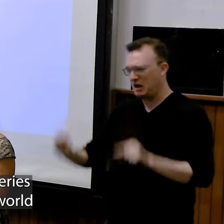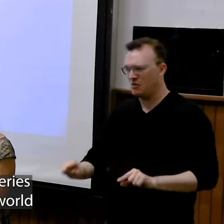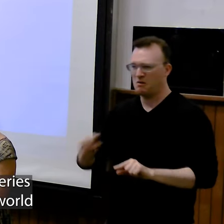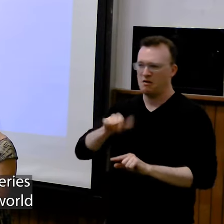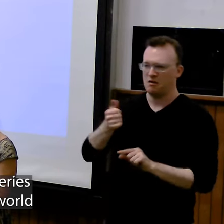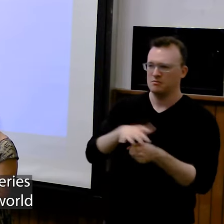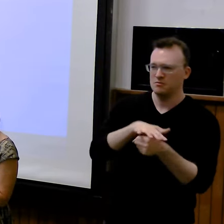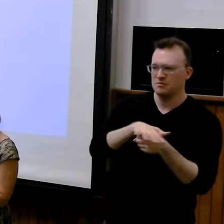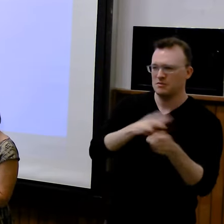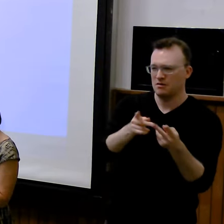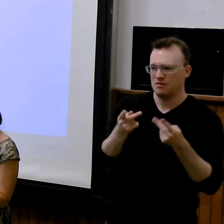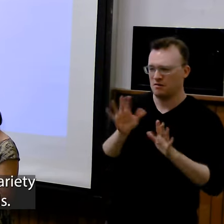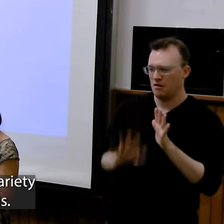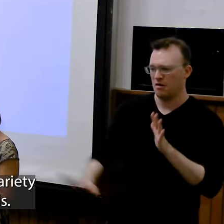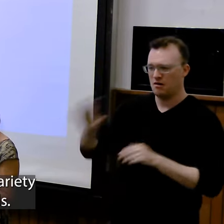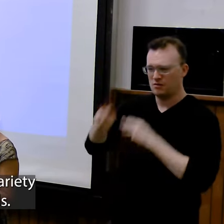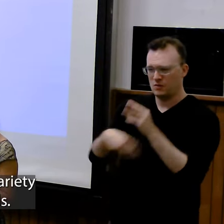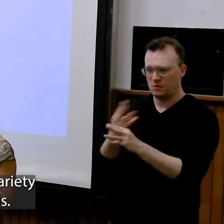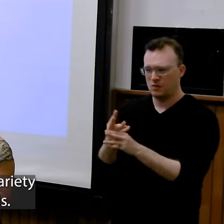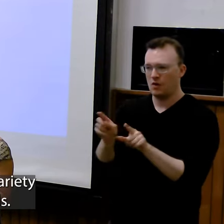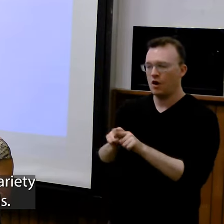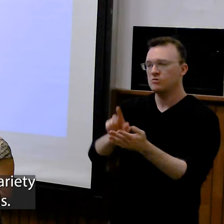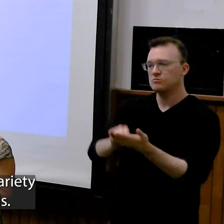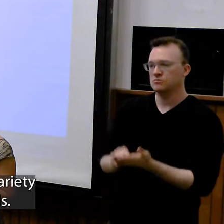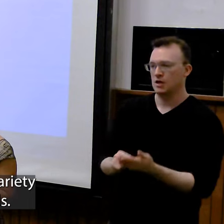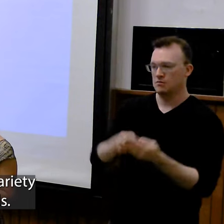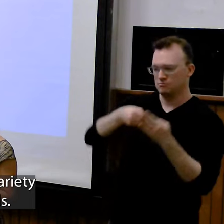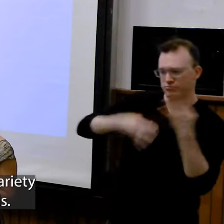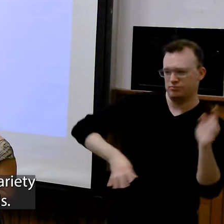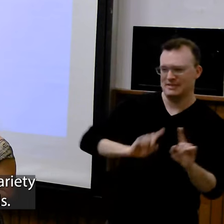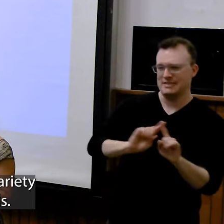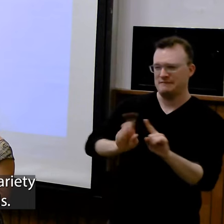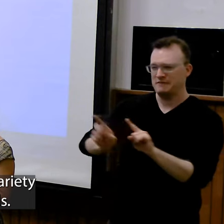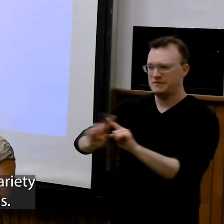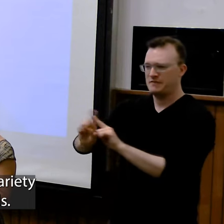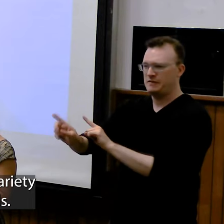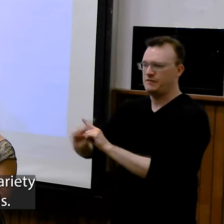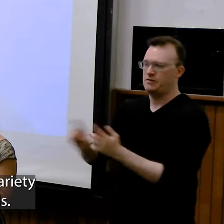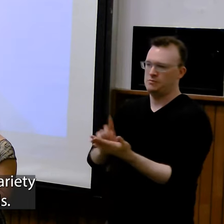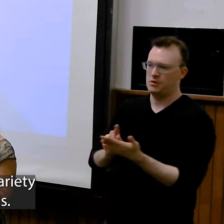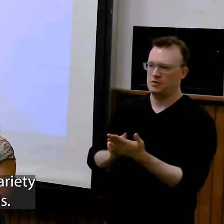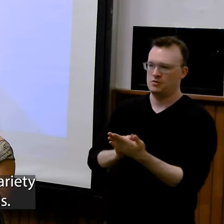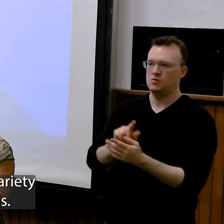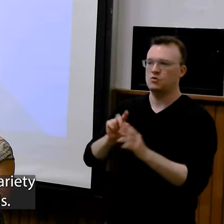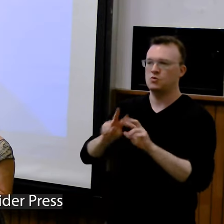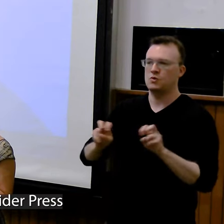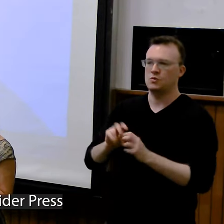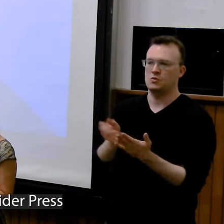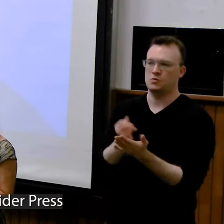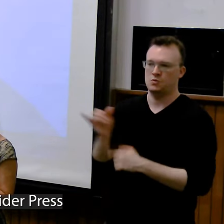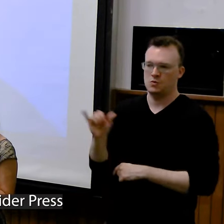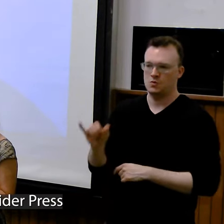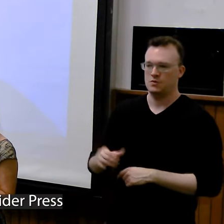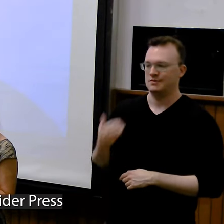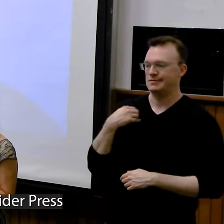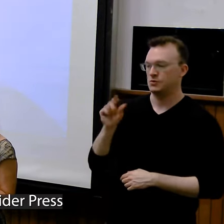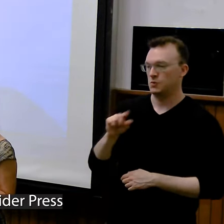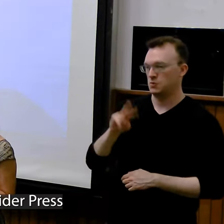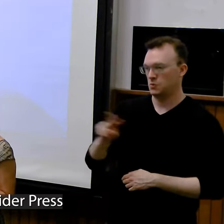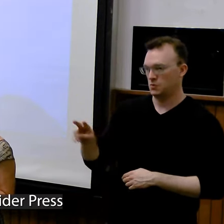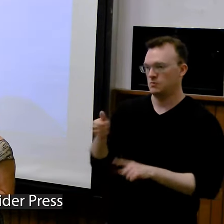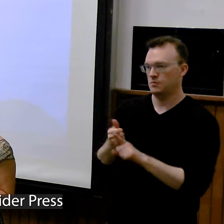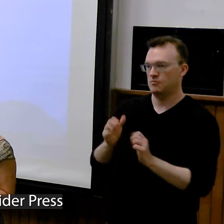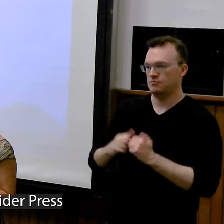alternative spaces around the world, and has been published in a wide variety of publications and critical journals. In 2022,